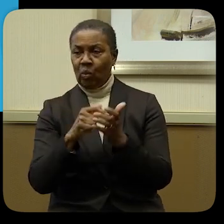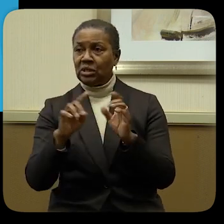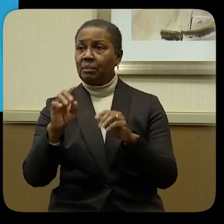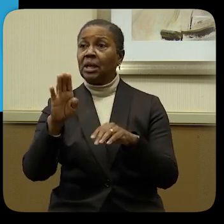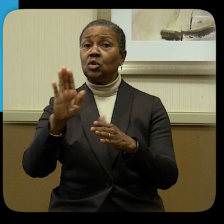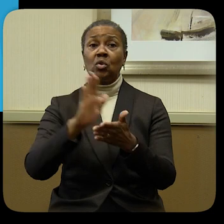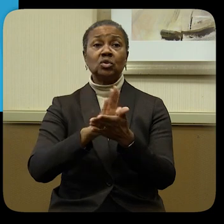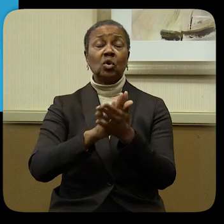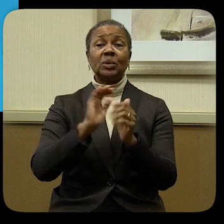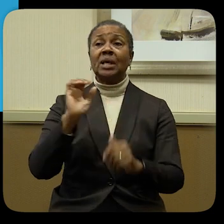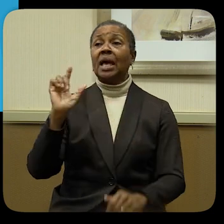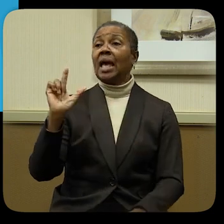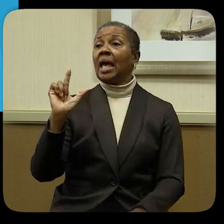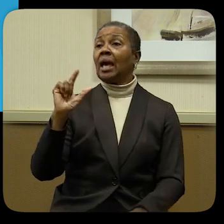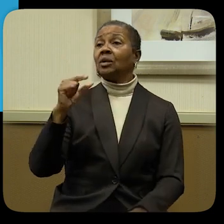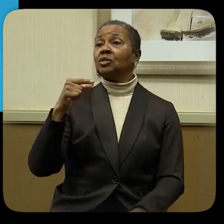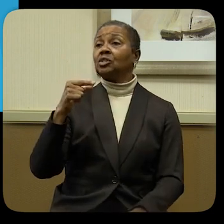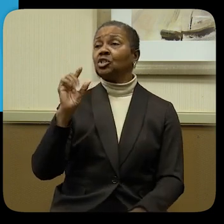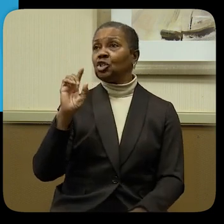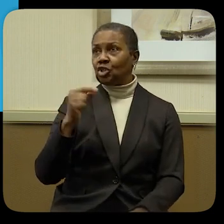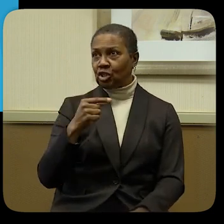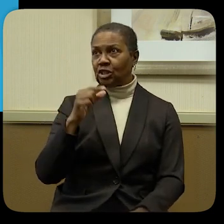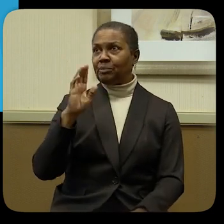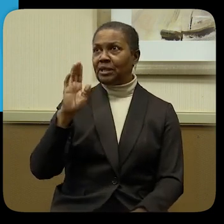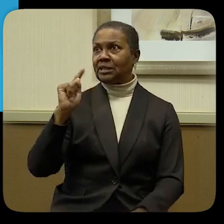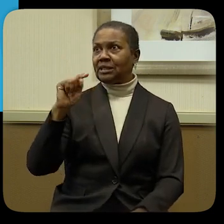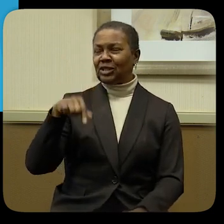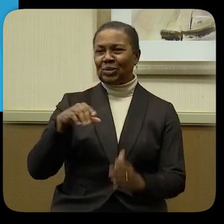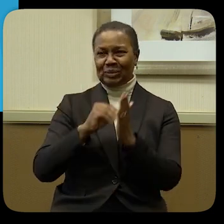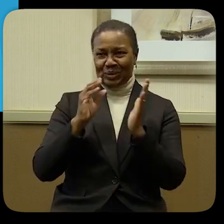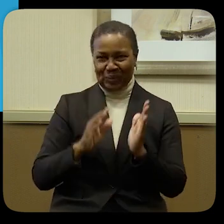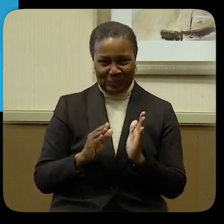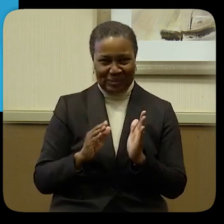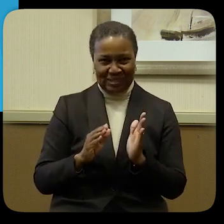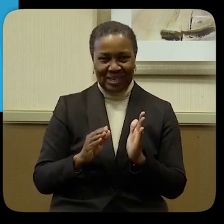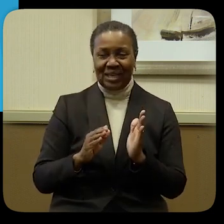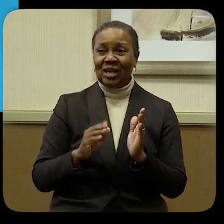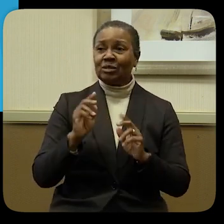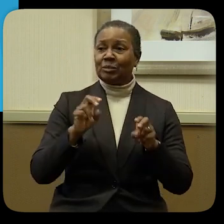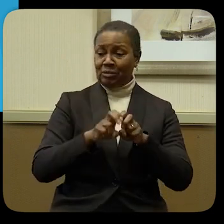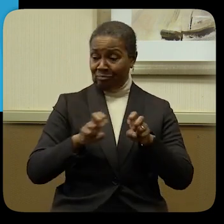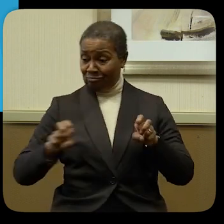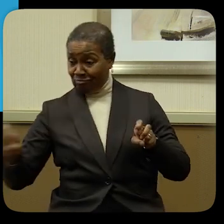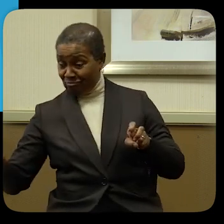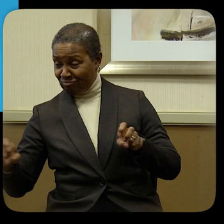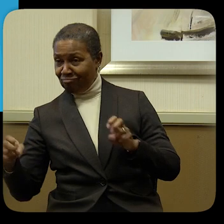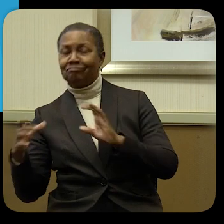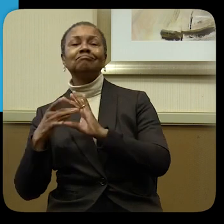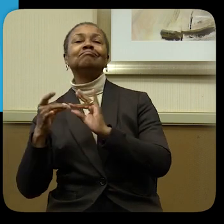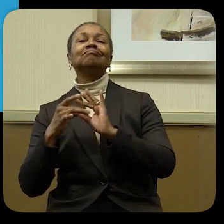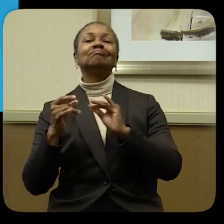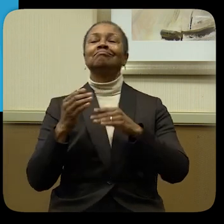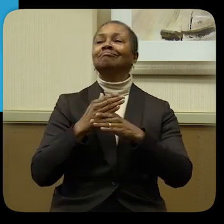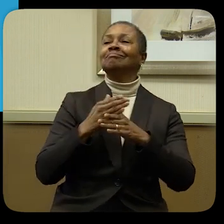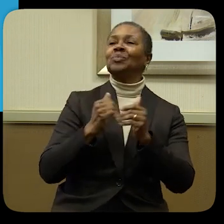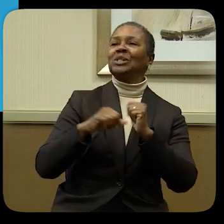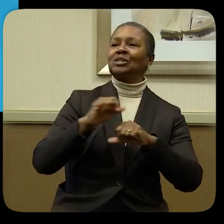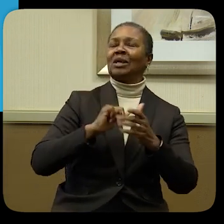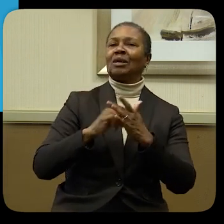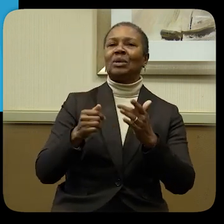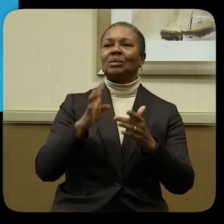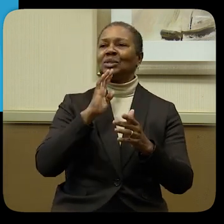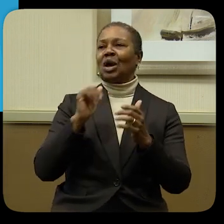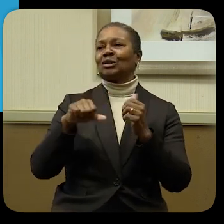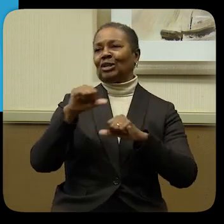with LGBTQ students? So spend the next couple of minutes getting to know the people that you're sitting by, and then we'll share back a little bit together.